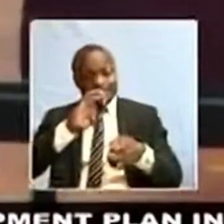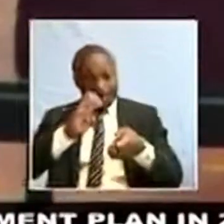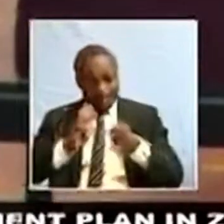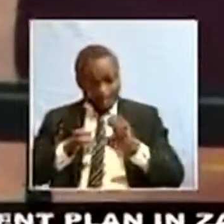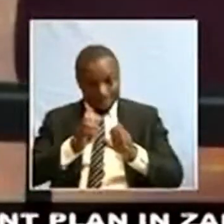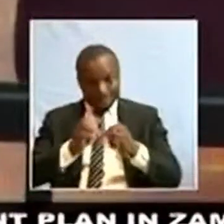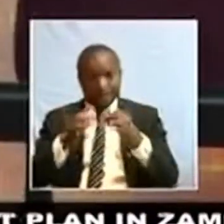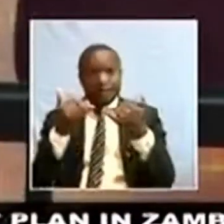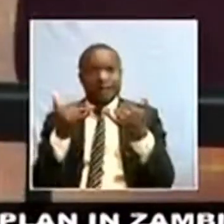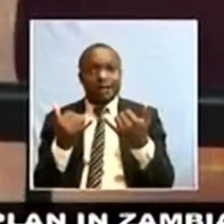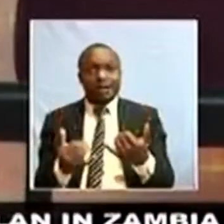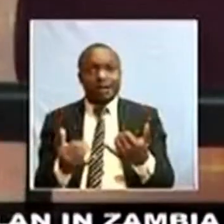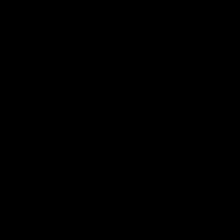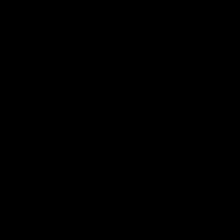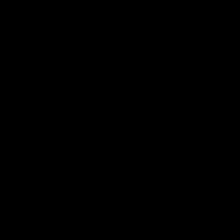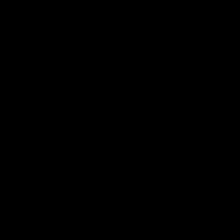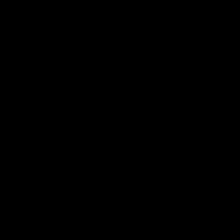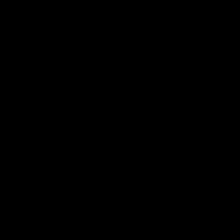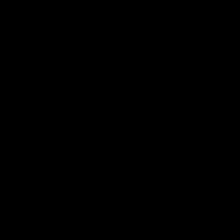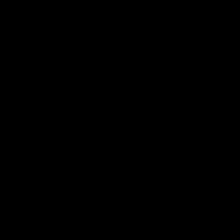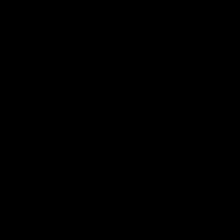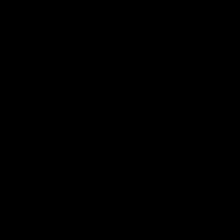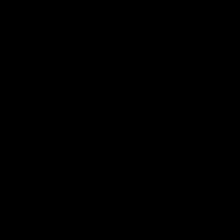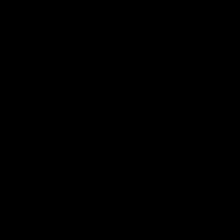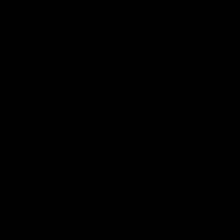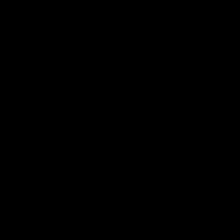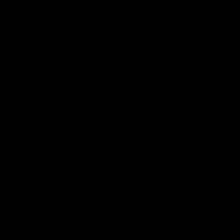Now you are handling the unrest